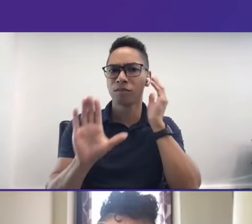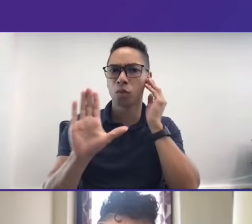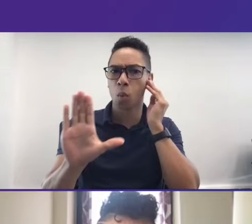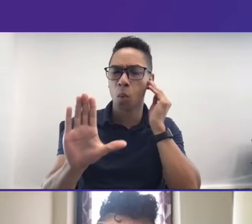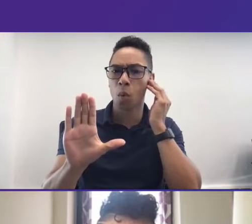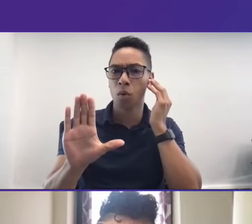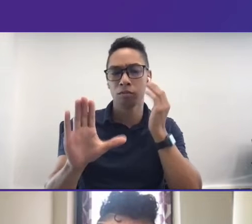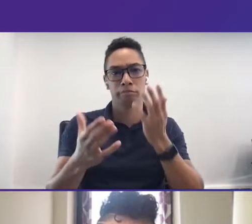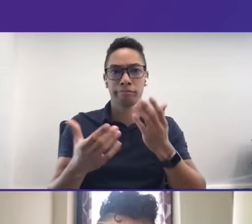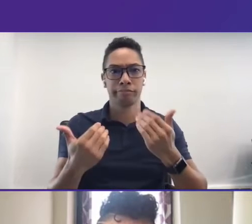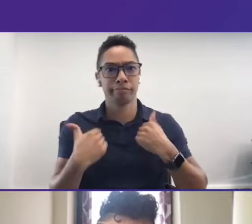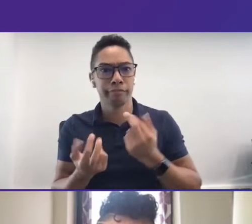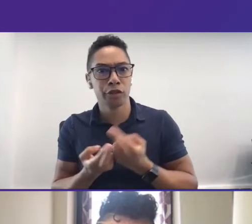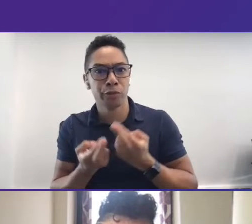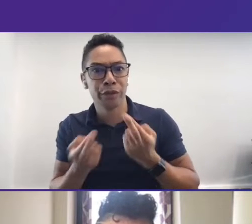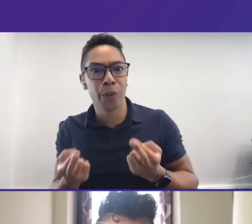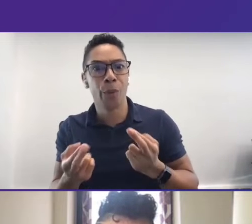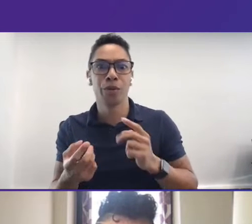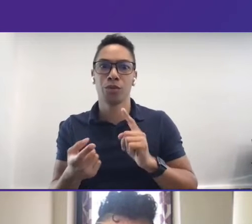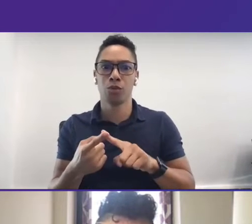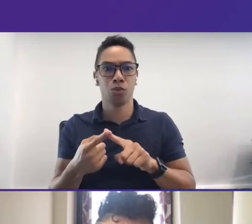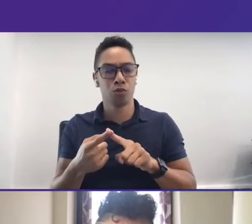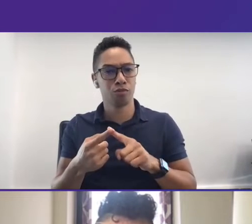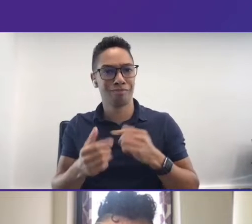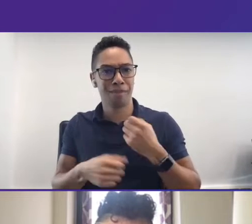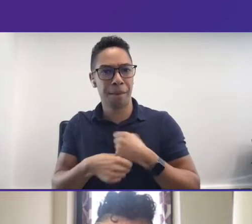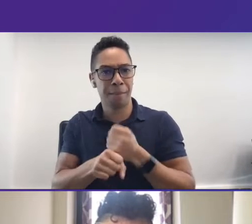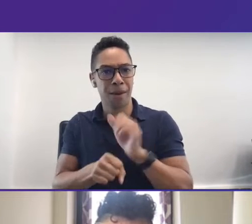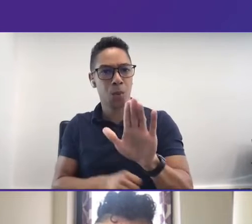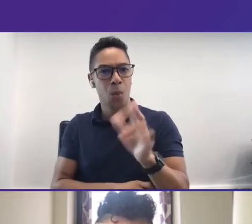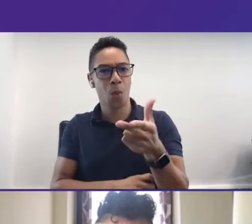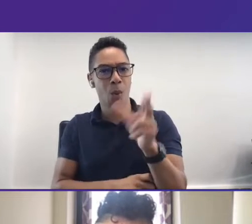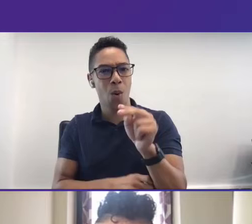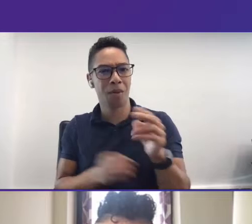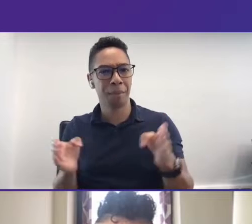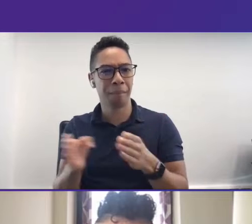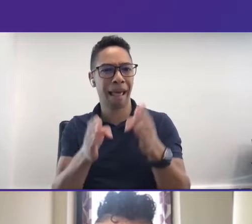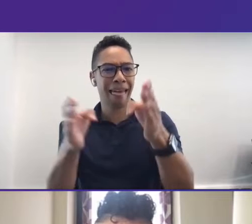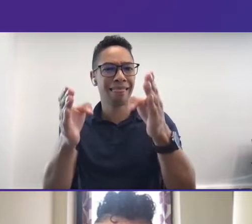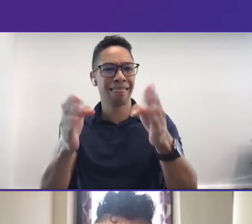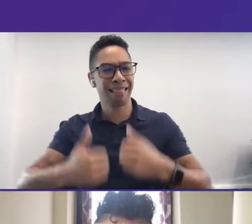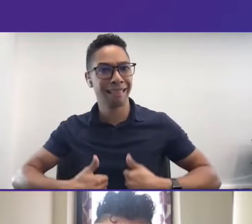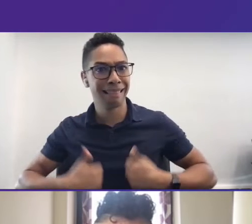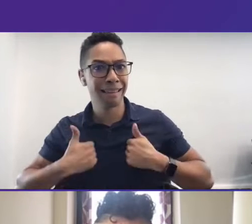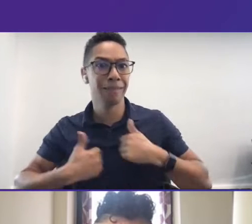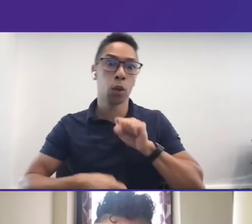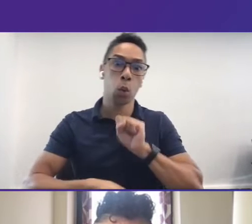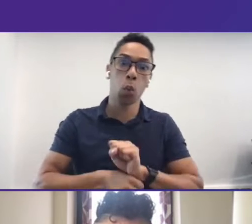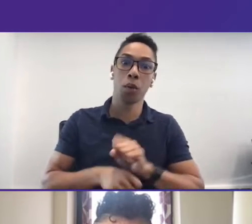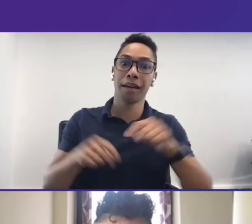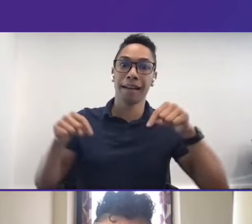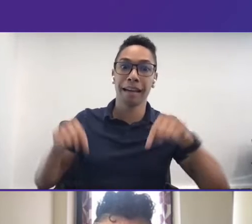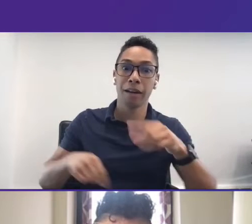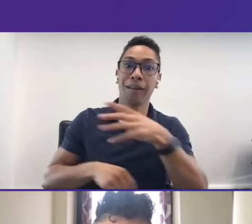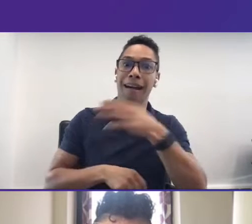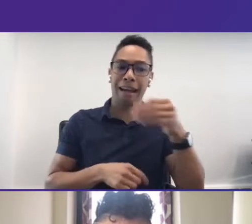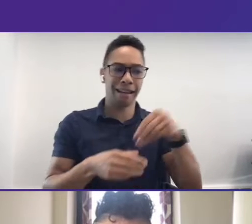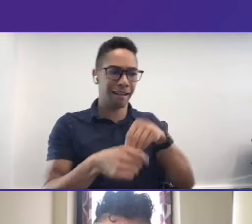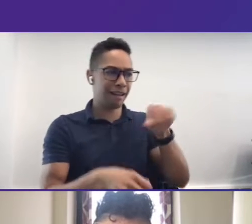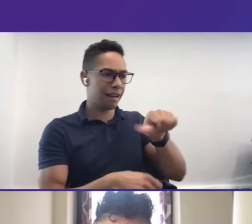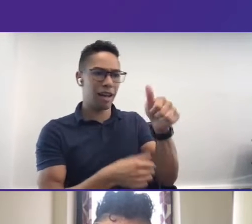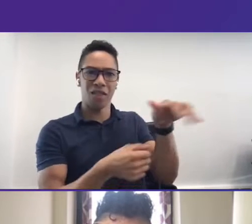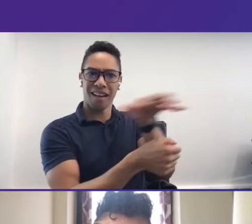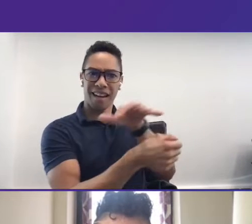be resourceful in carving your own path forward as artists living and working here and in other places?